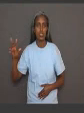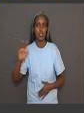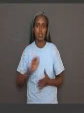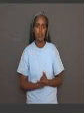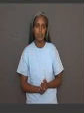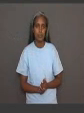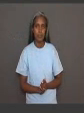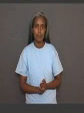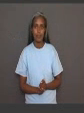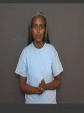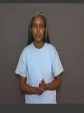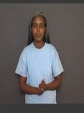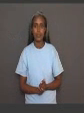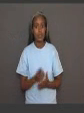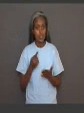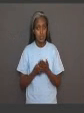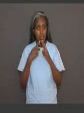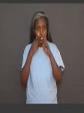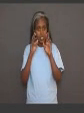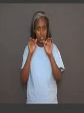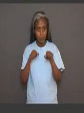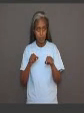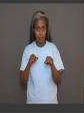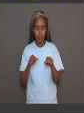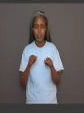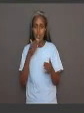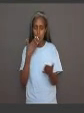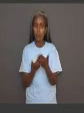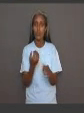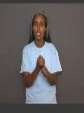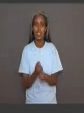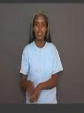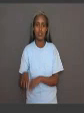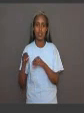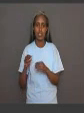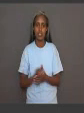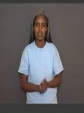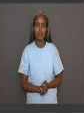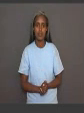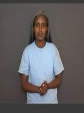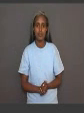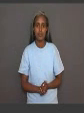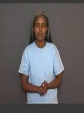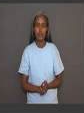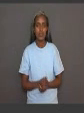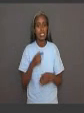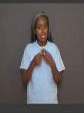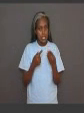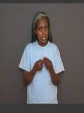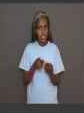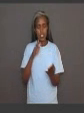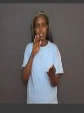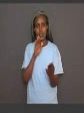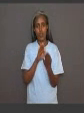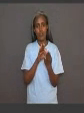16.03. Were these your answers? Well done, students. Since the